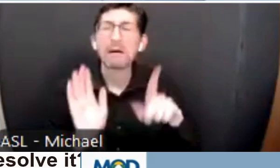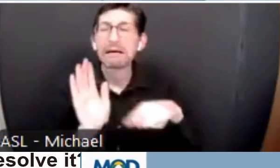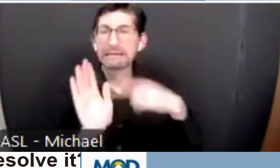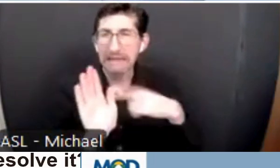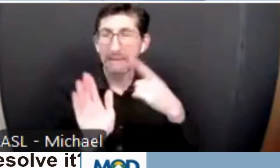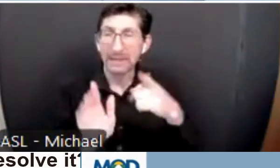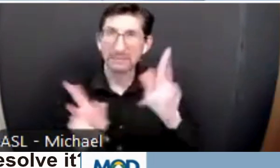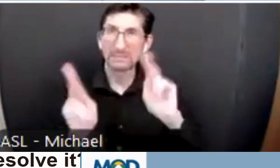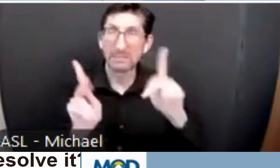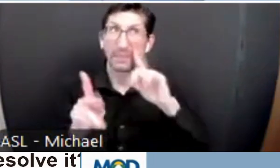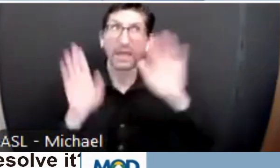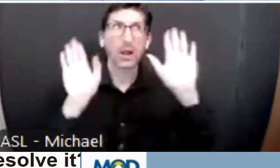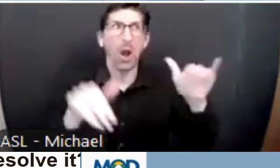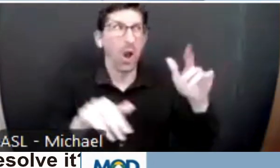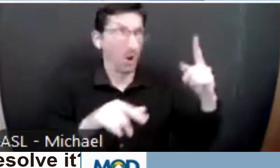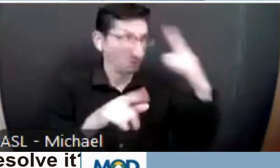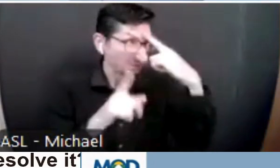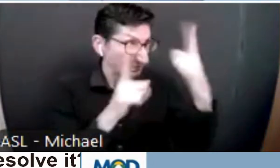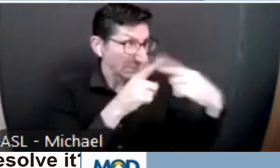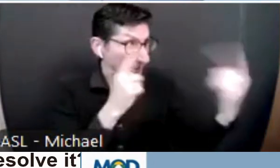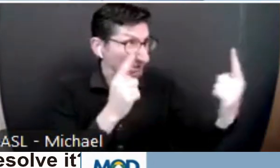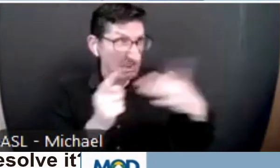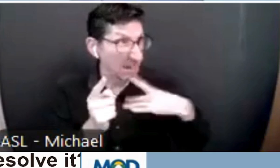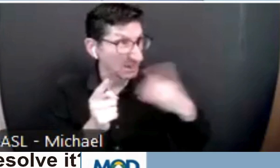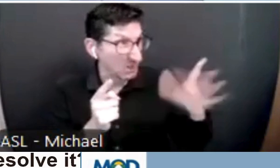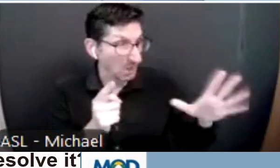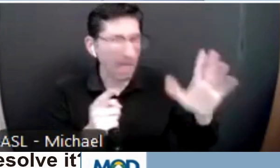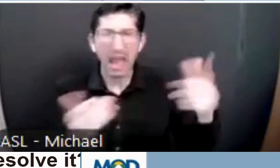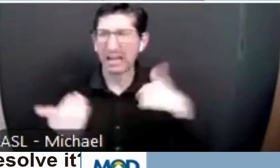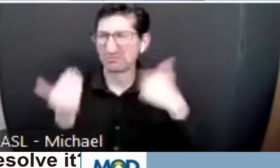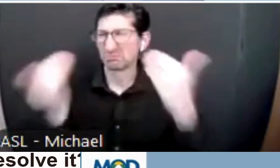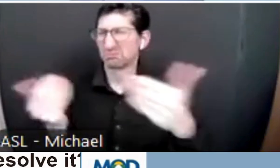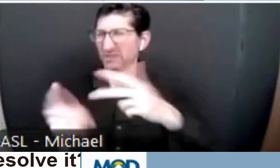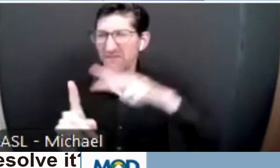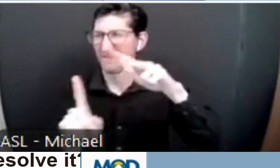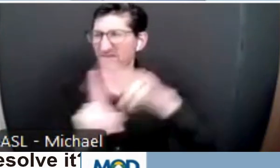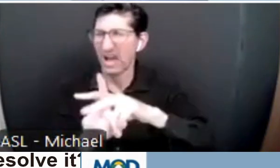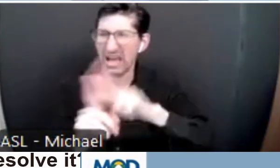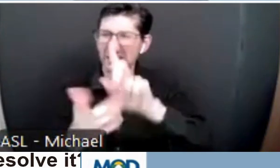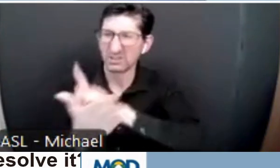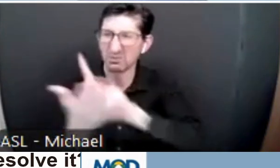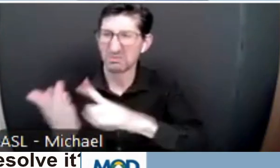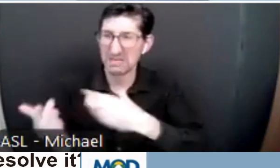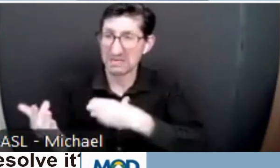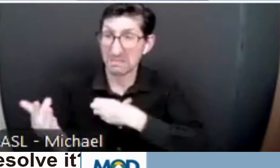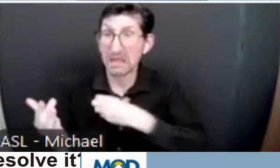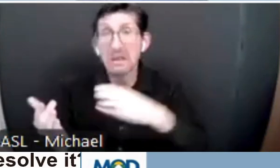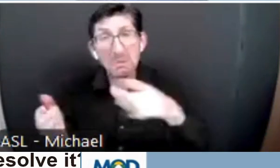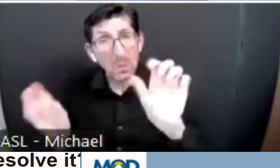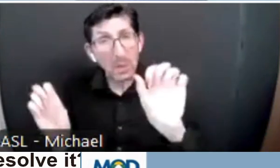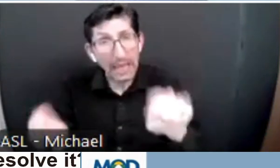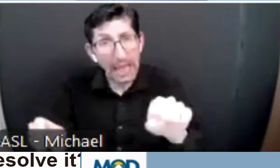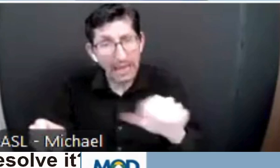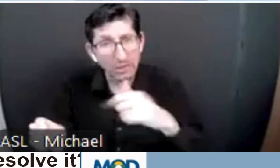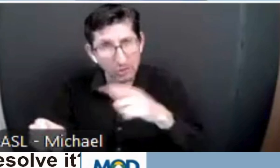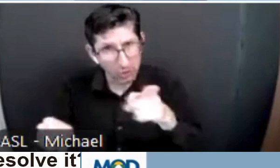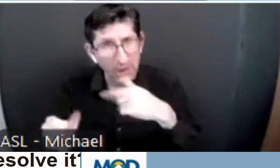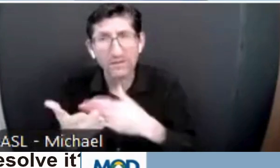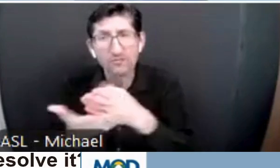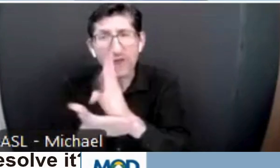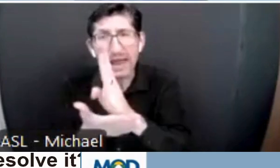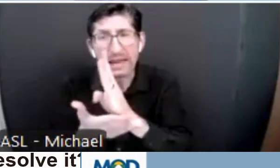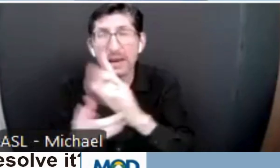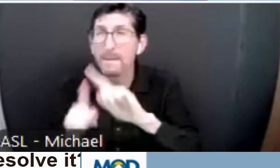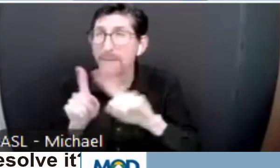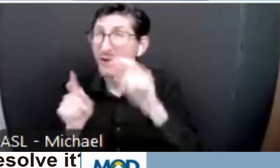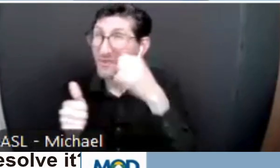discrimination complaint when you disagree with a decision. You can do that. You have the right to do so, but you need to keep in mind